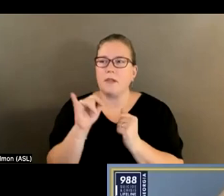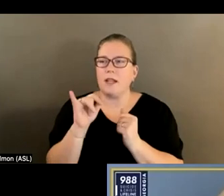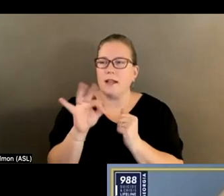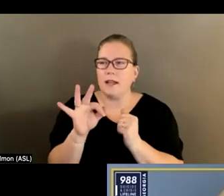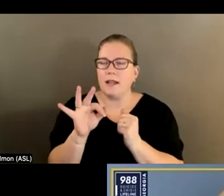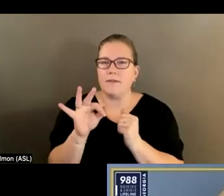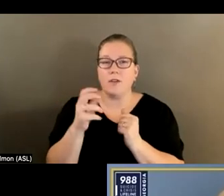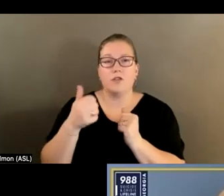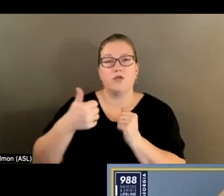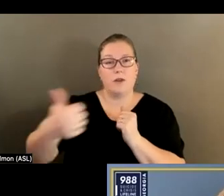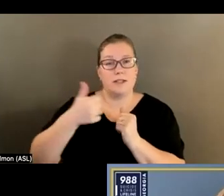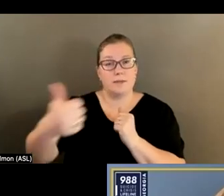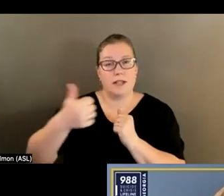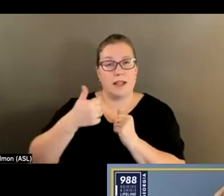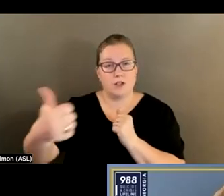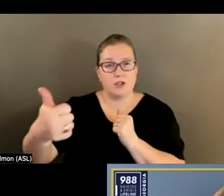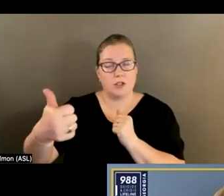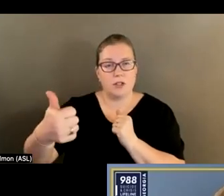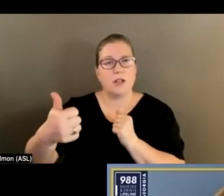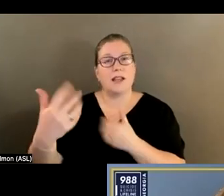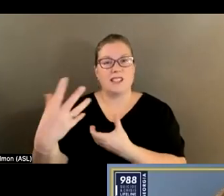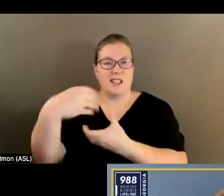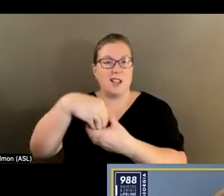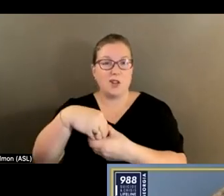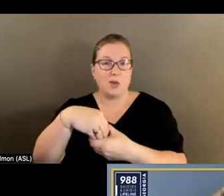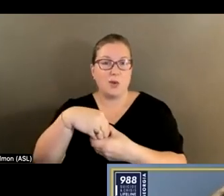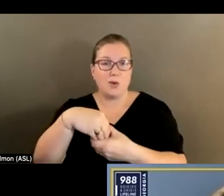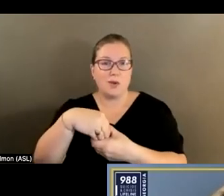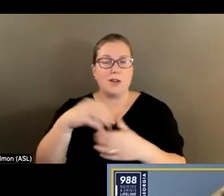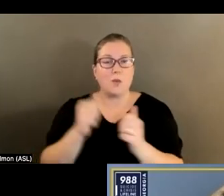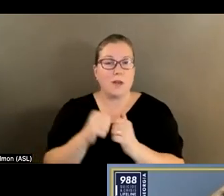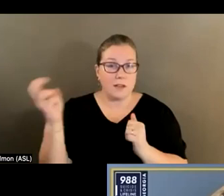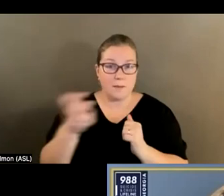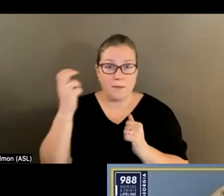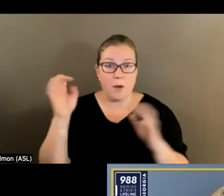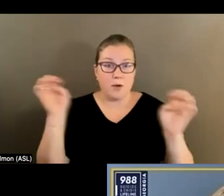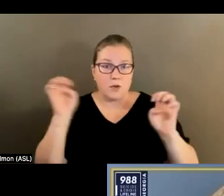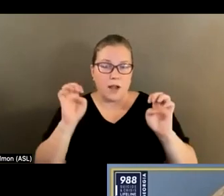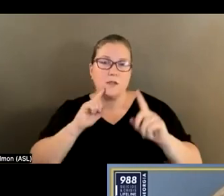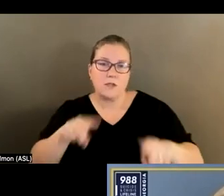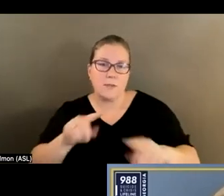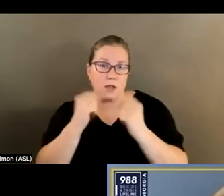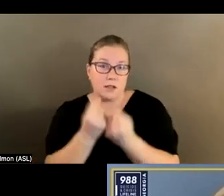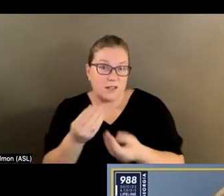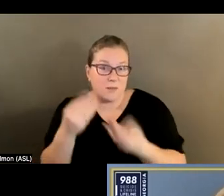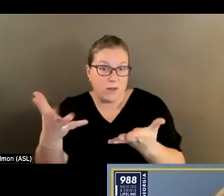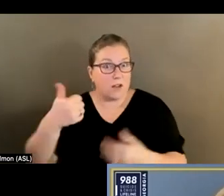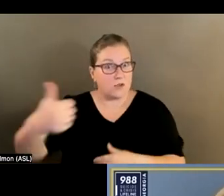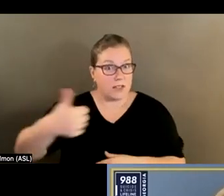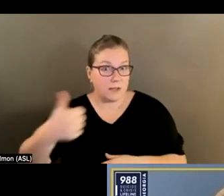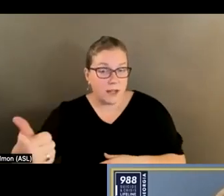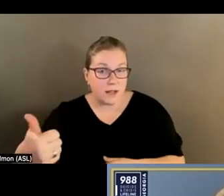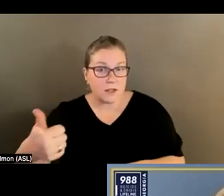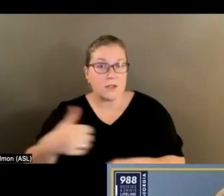not transportation is a part of what the mobile crisis response teams can provide